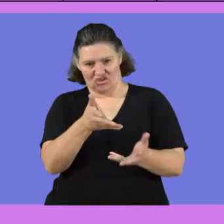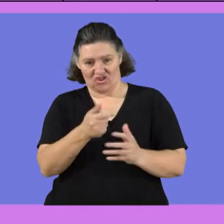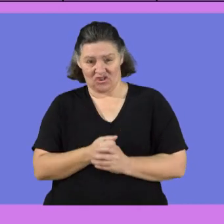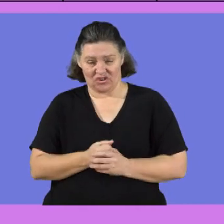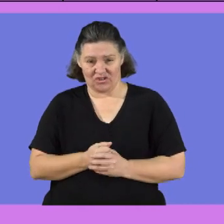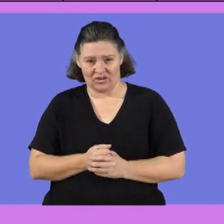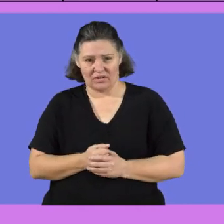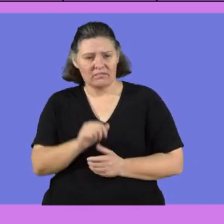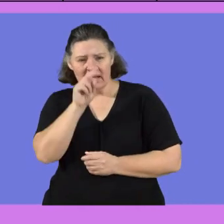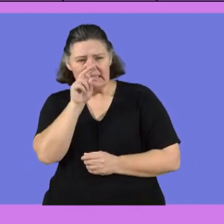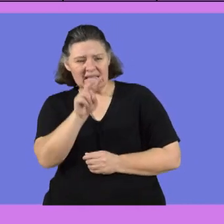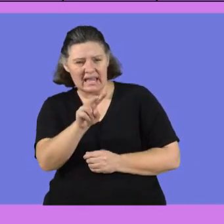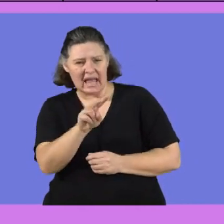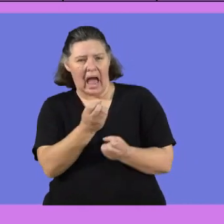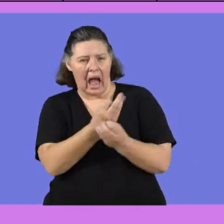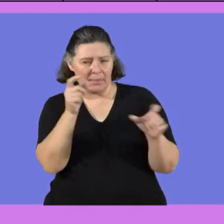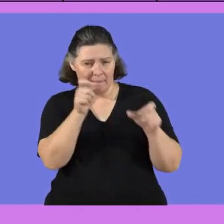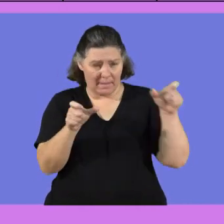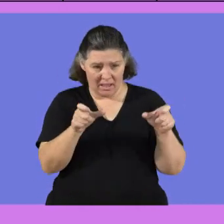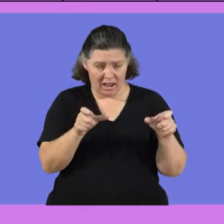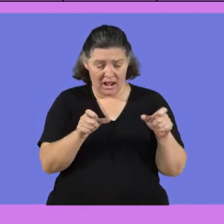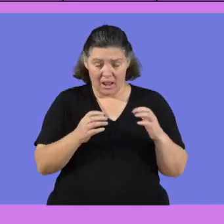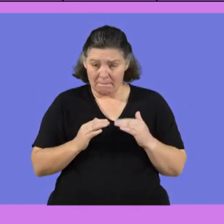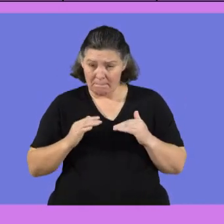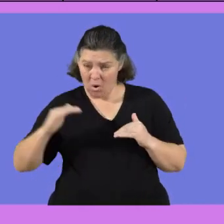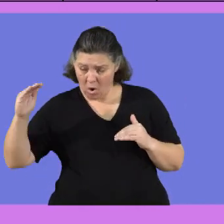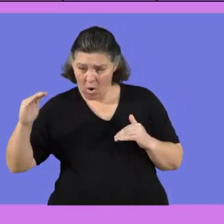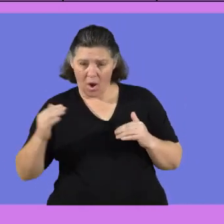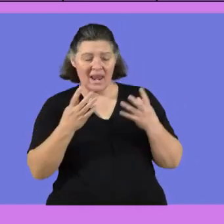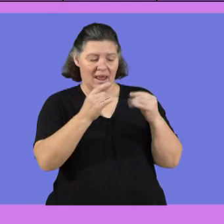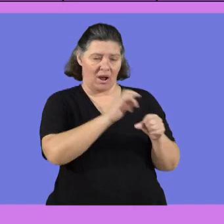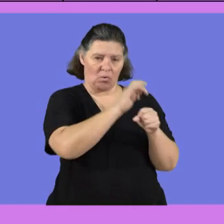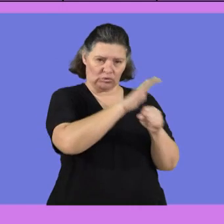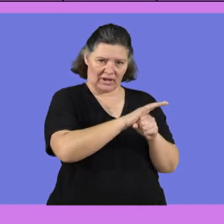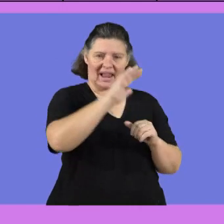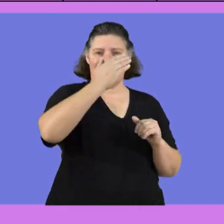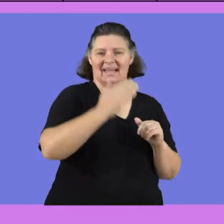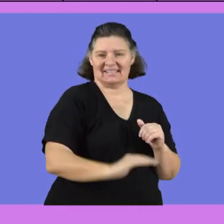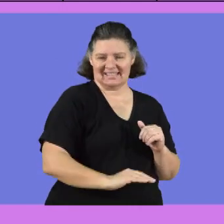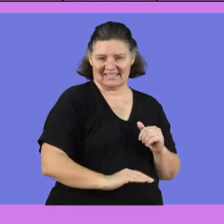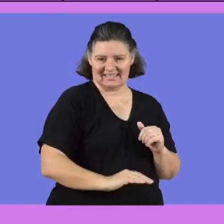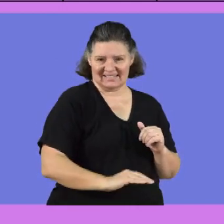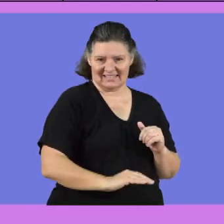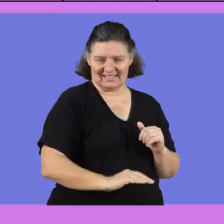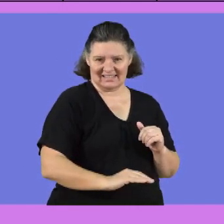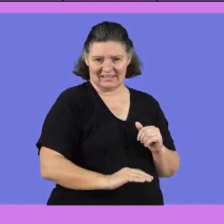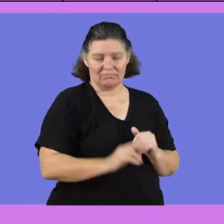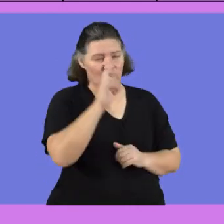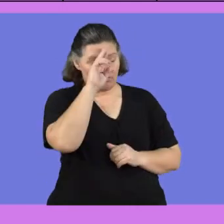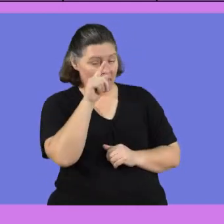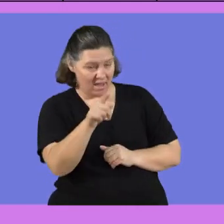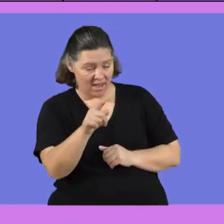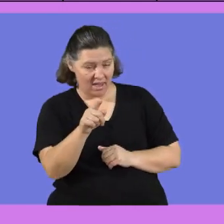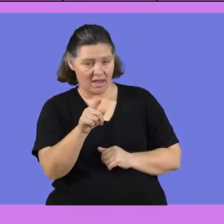And remember, once you see that as number of people increases, the number of cans decreases,